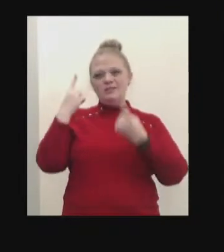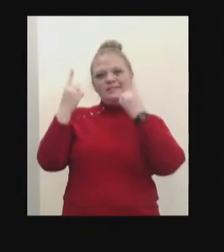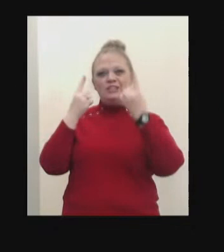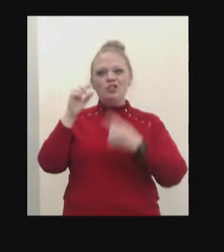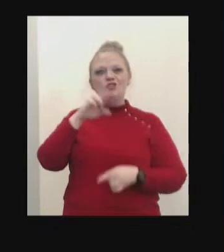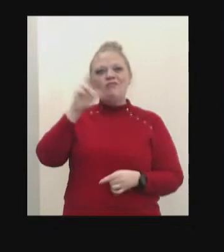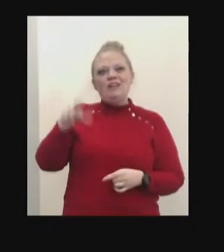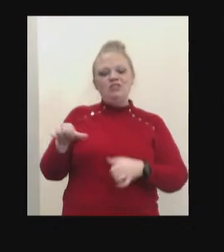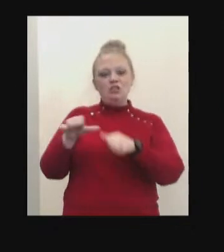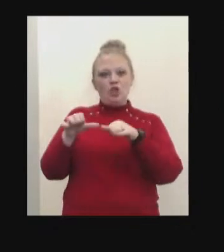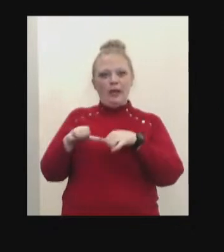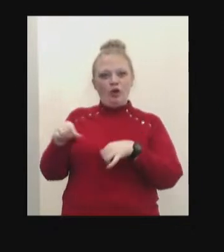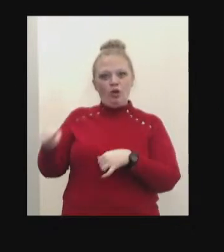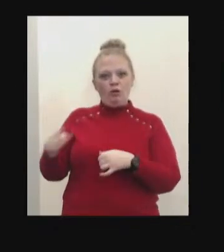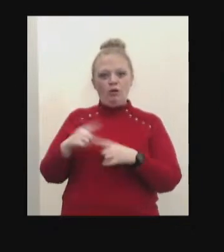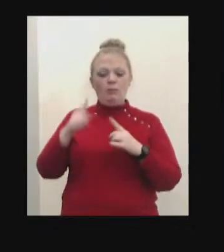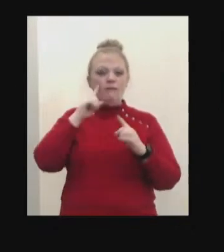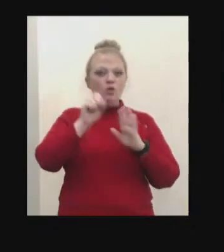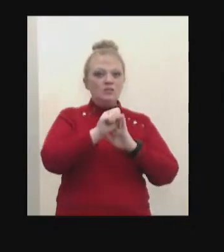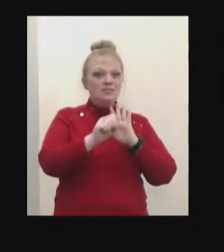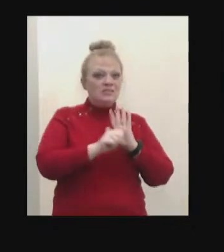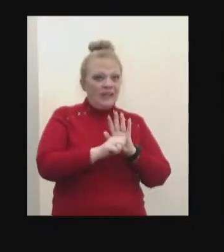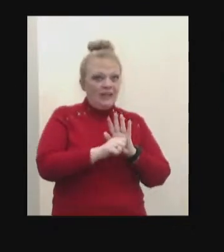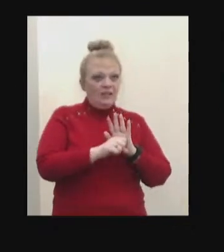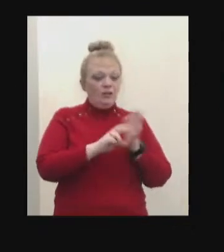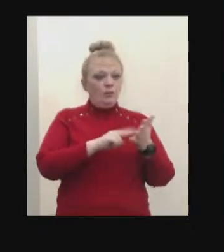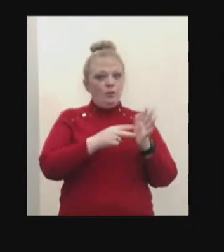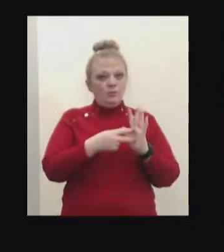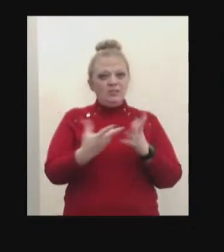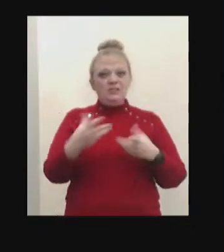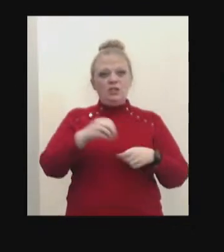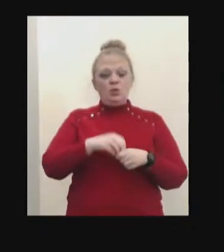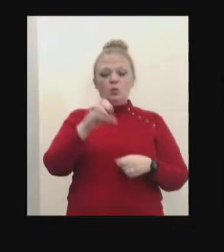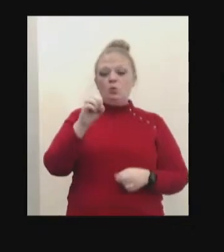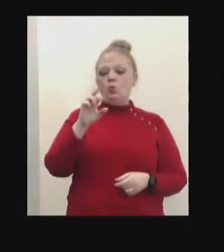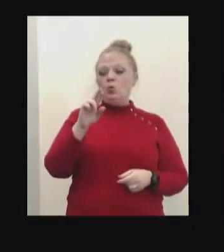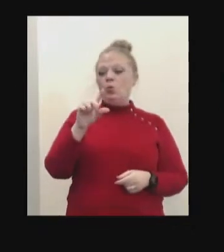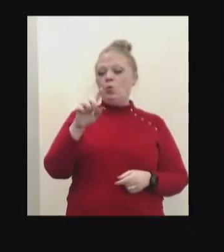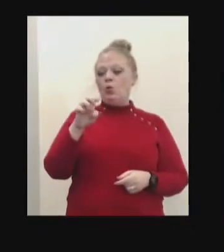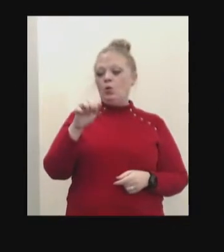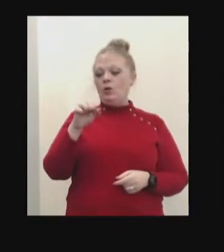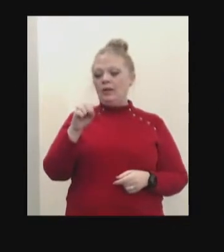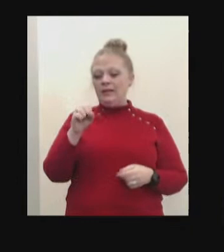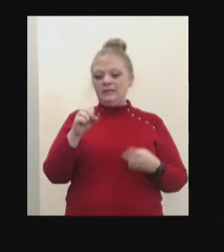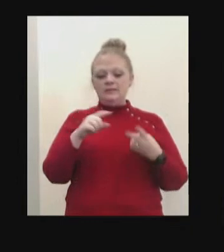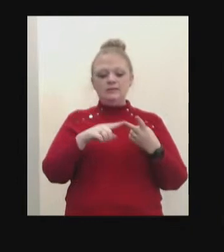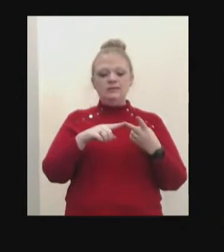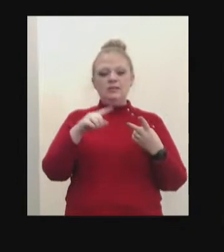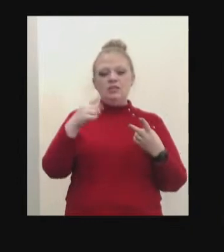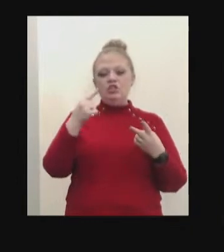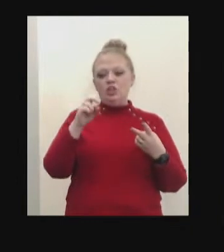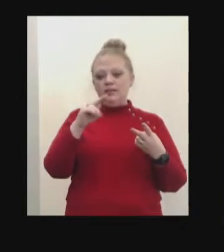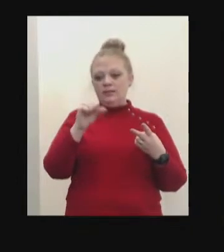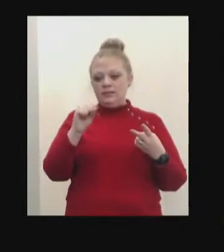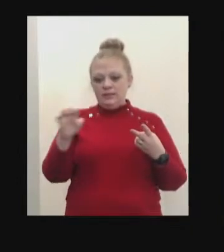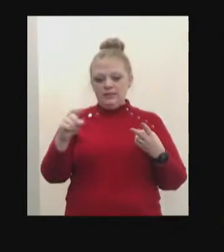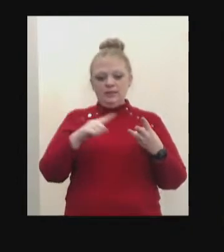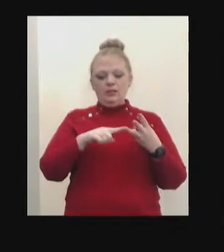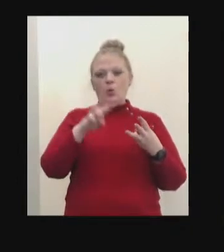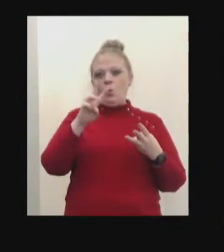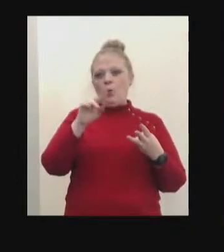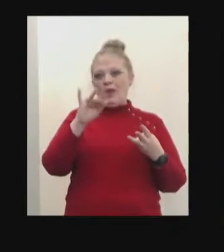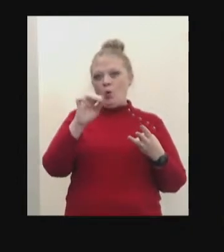it also, for the state purposes, includes Orleans, Genesee, and Wyoming County. Central New